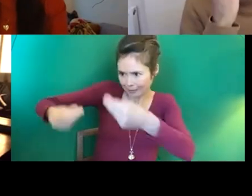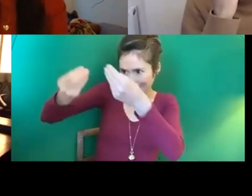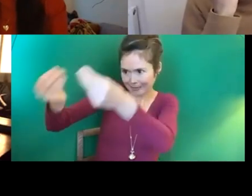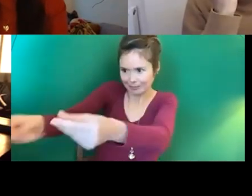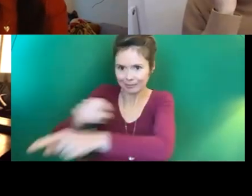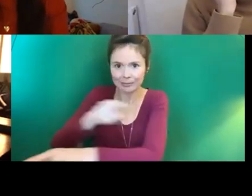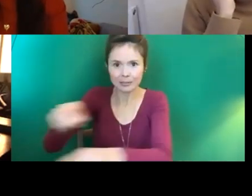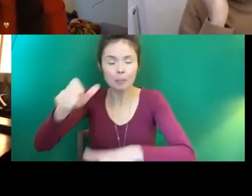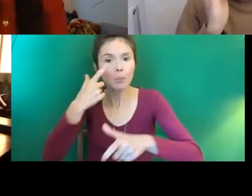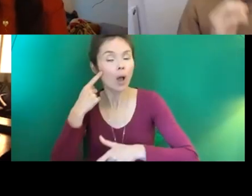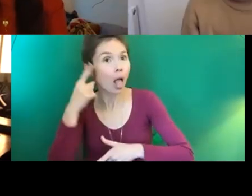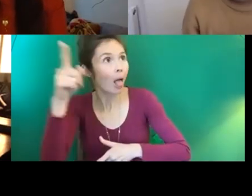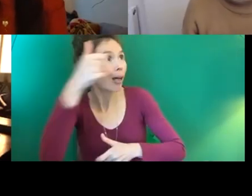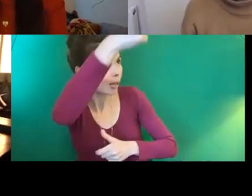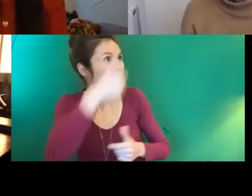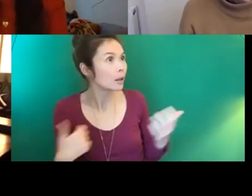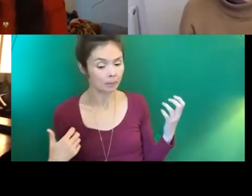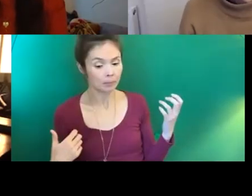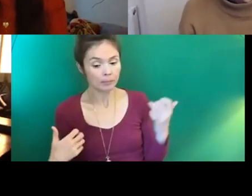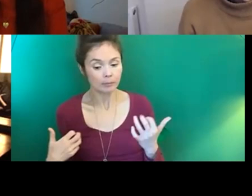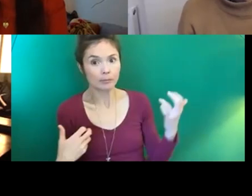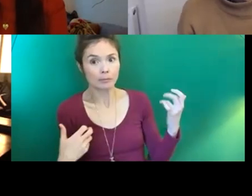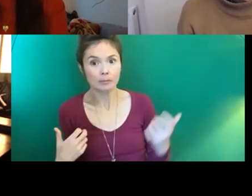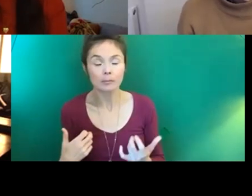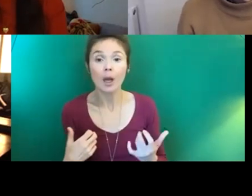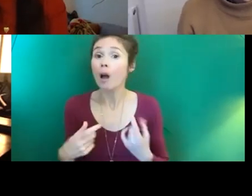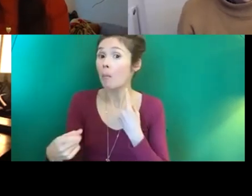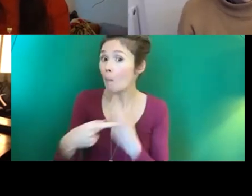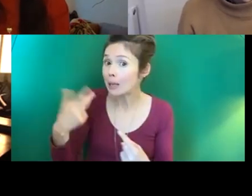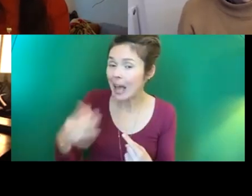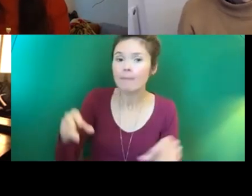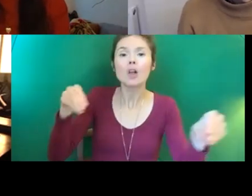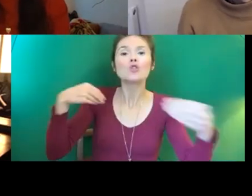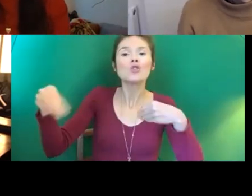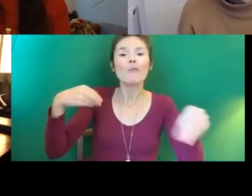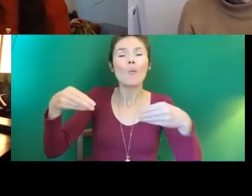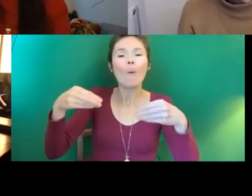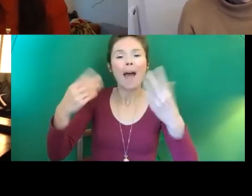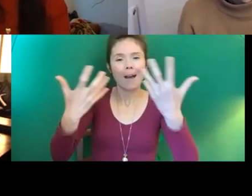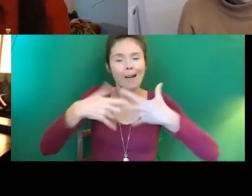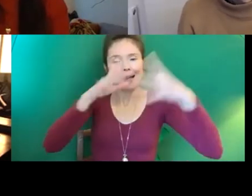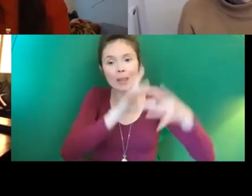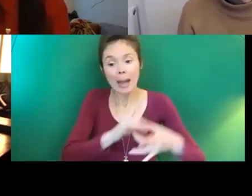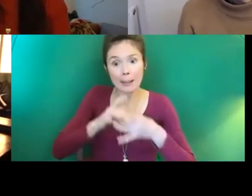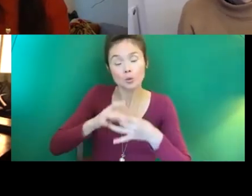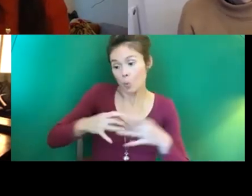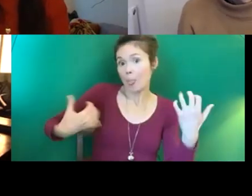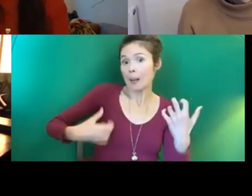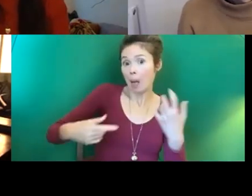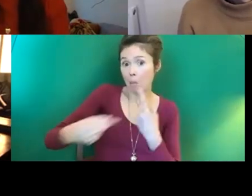But there's the software side of it as all, which is really interesting and works not just with a guitar, but with all sorts of